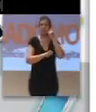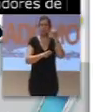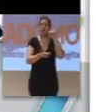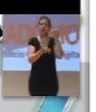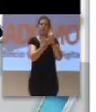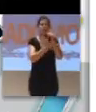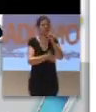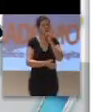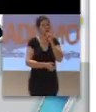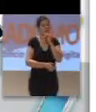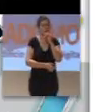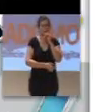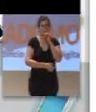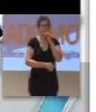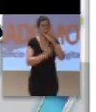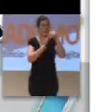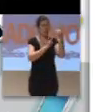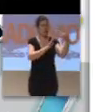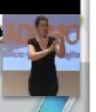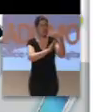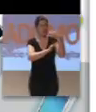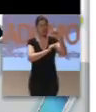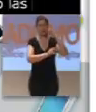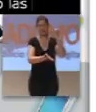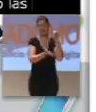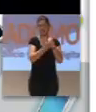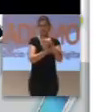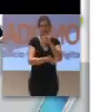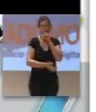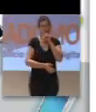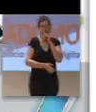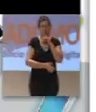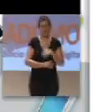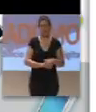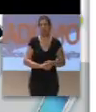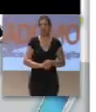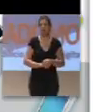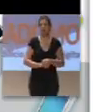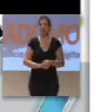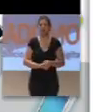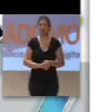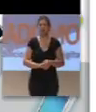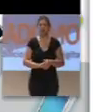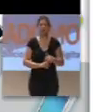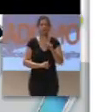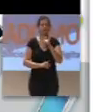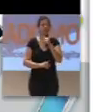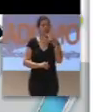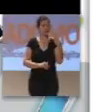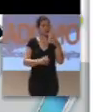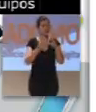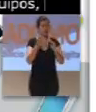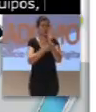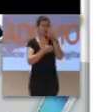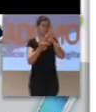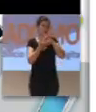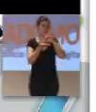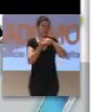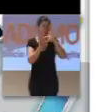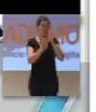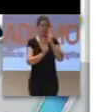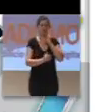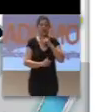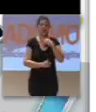certified by the European Union authorities, or were not certified by the mobile operators. And many